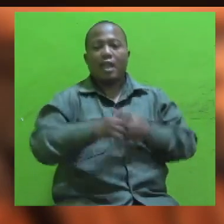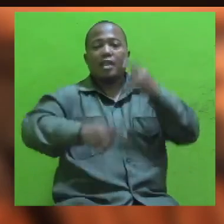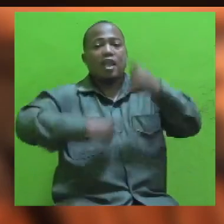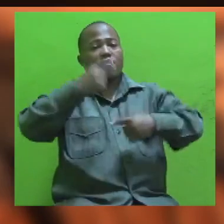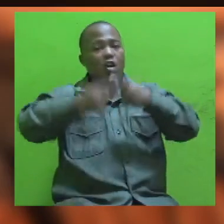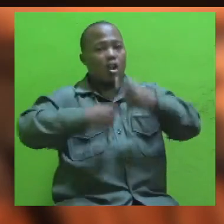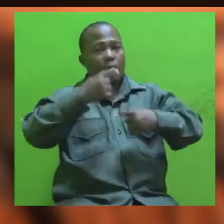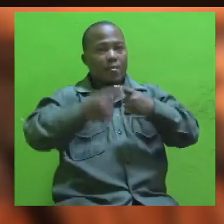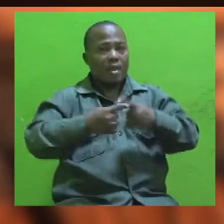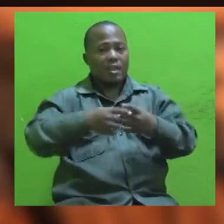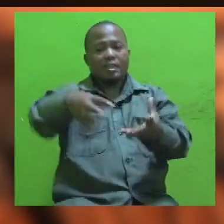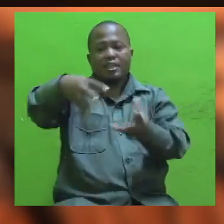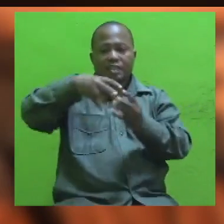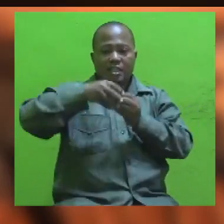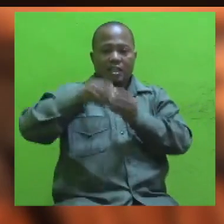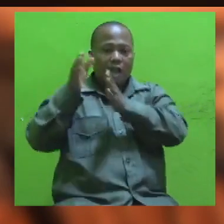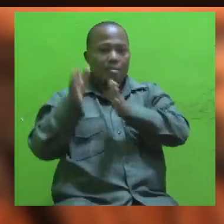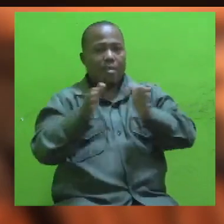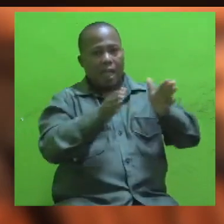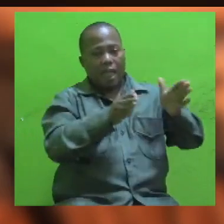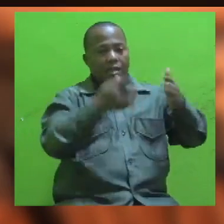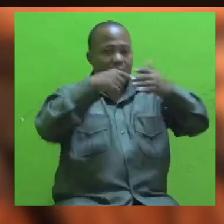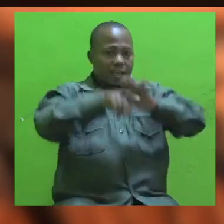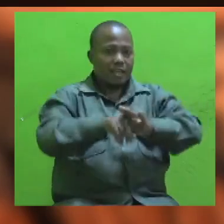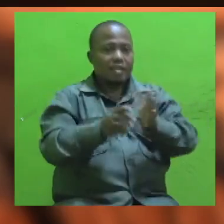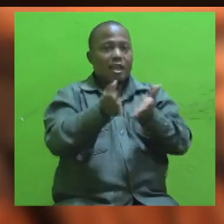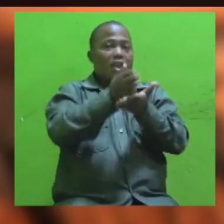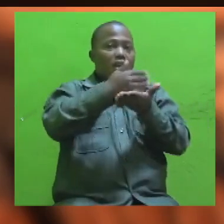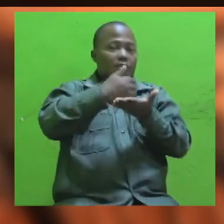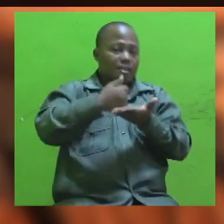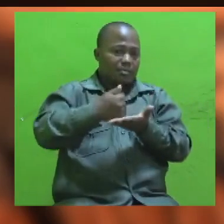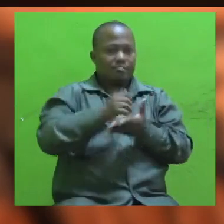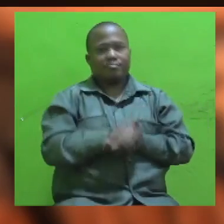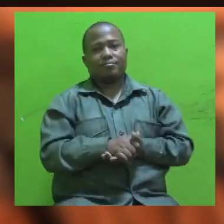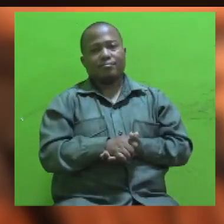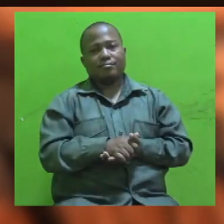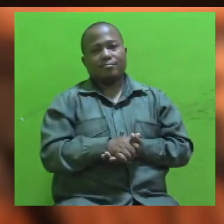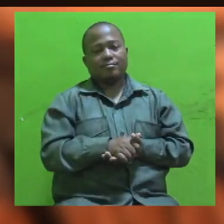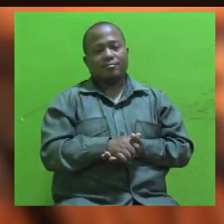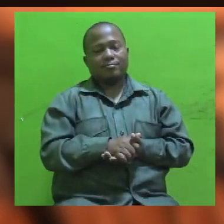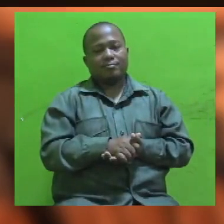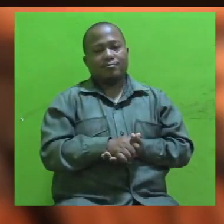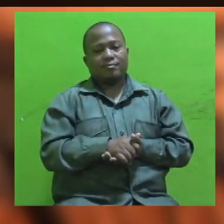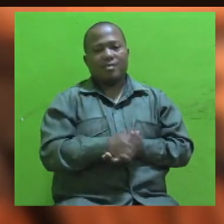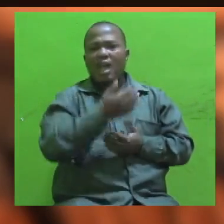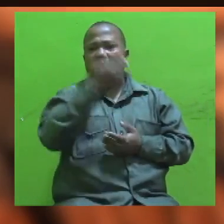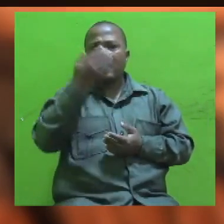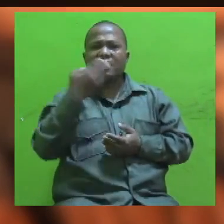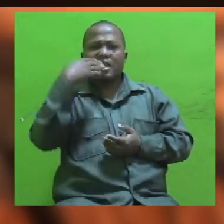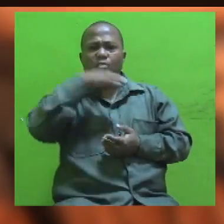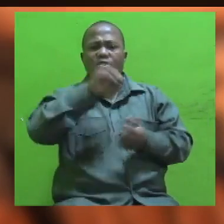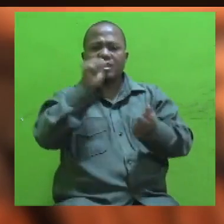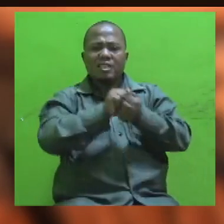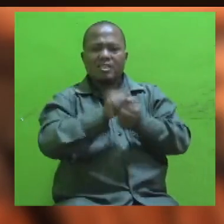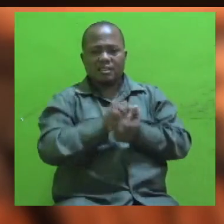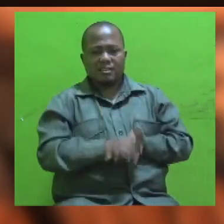development general plan for the ward. Developing general plan for the ward. Another important things, the